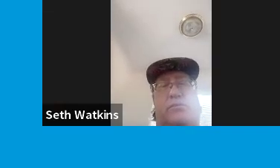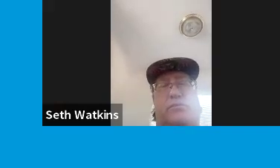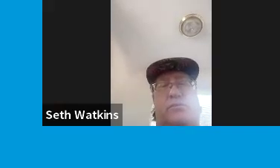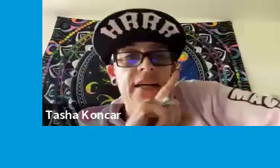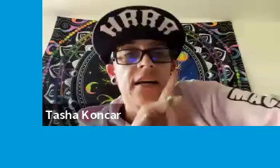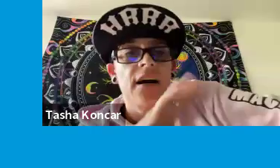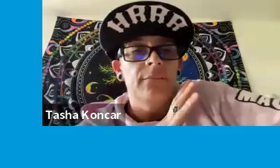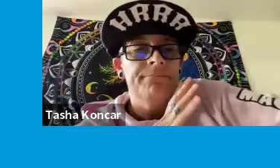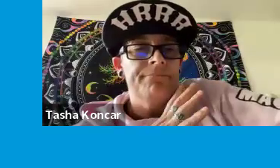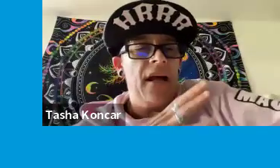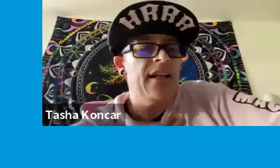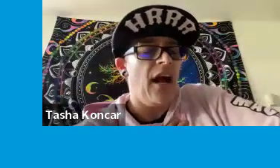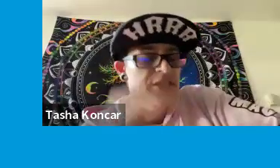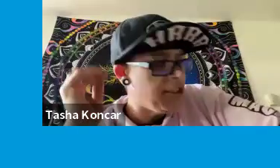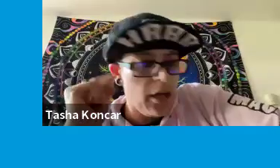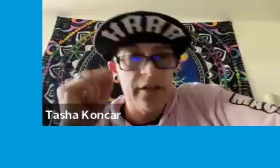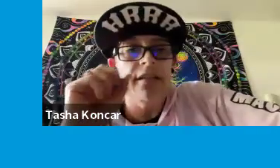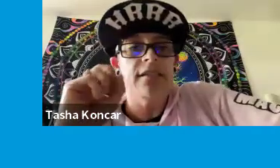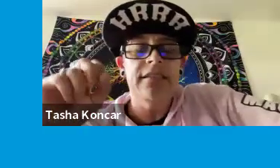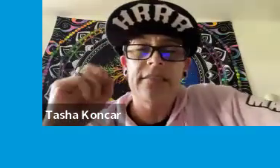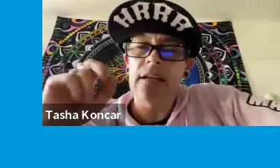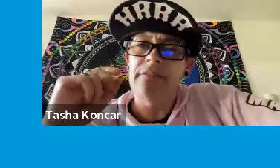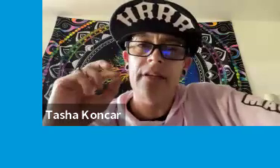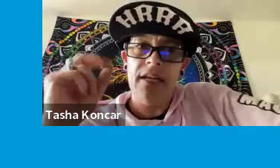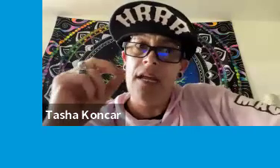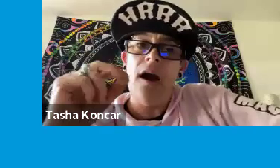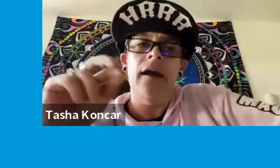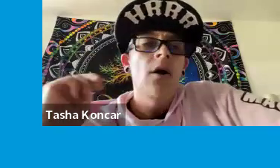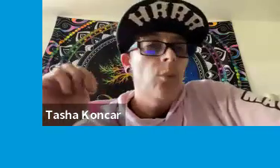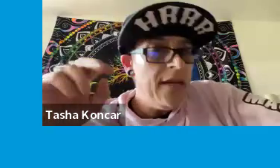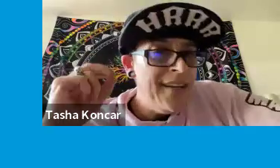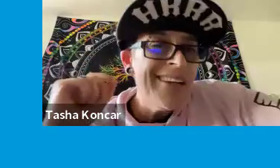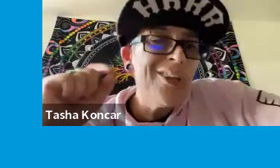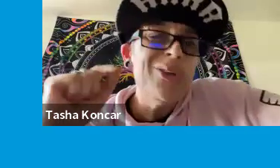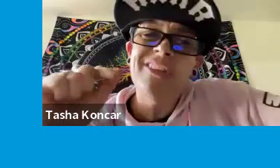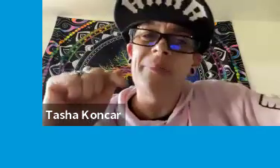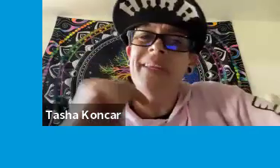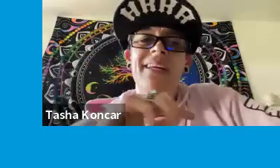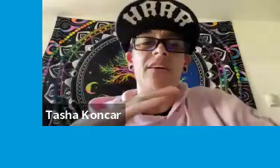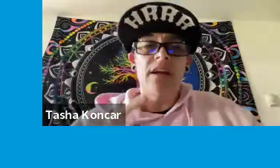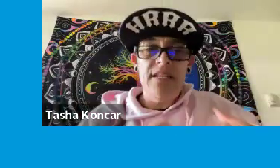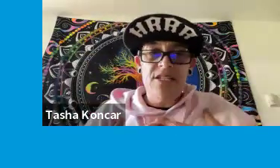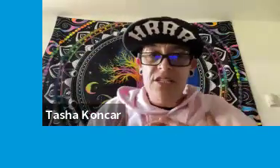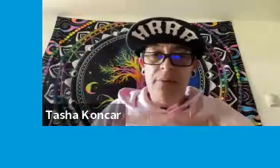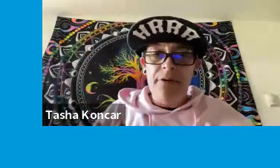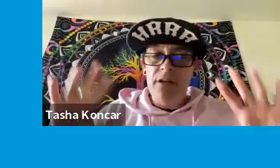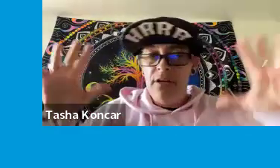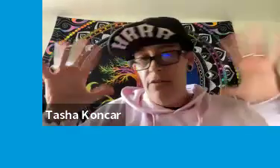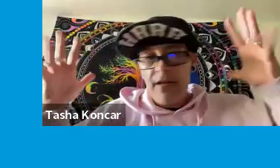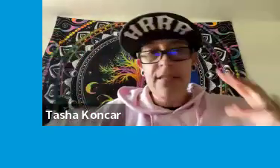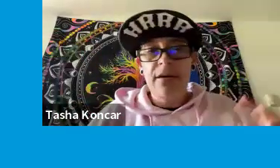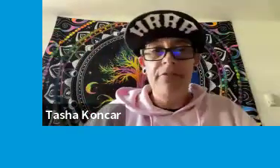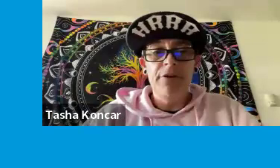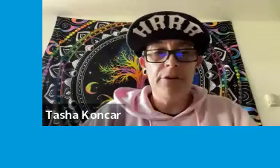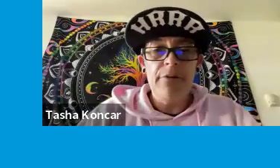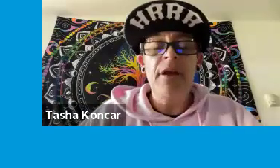I would like to say, and I just thought of this, instead of the EDI, we need to include something in there, and this is just my opinion, and you